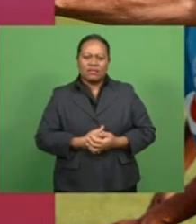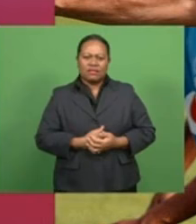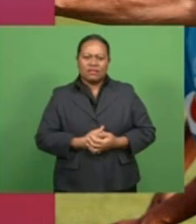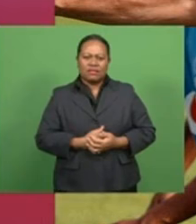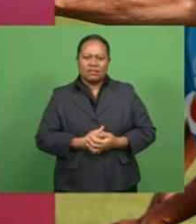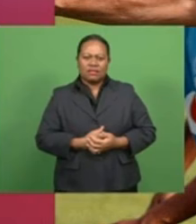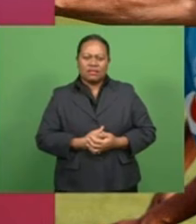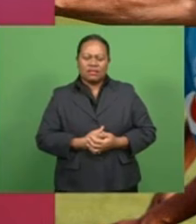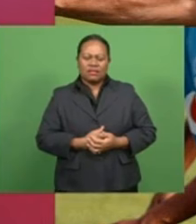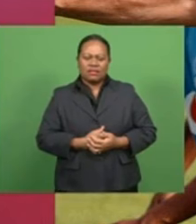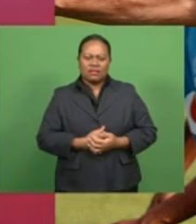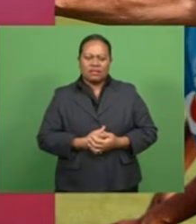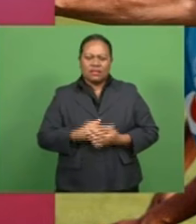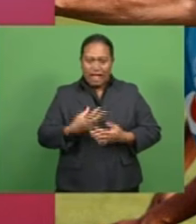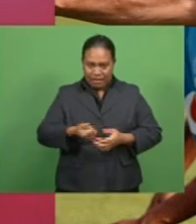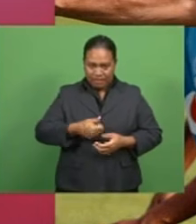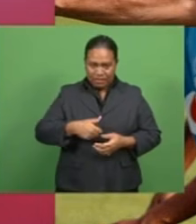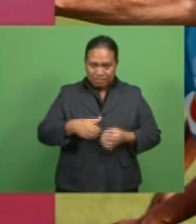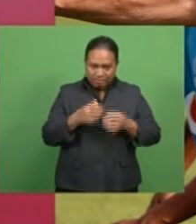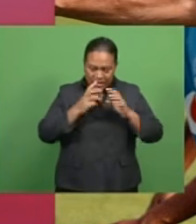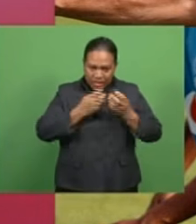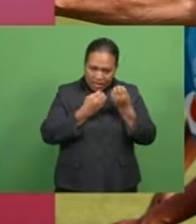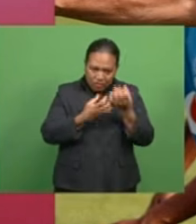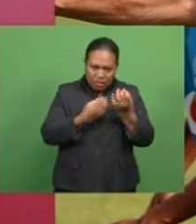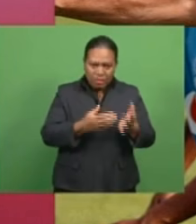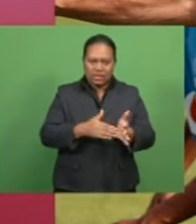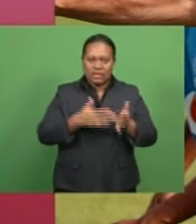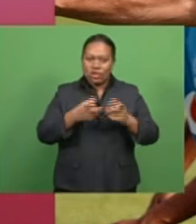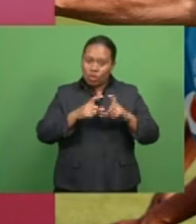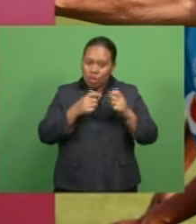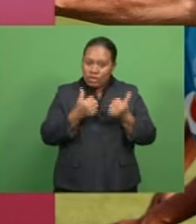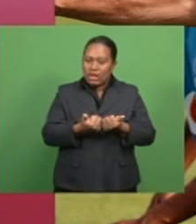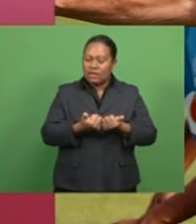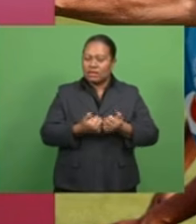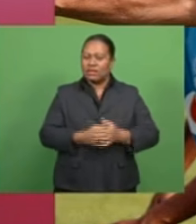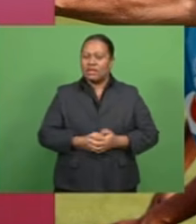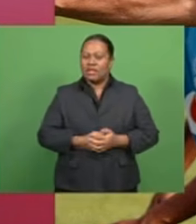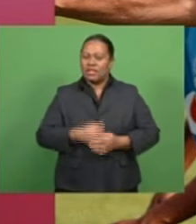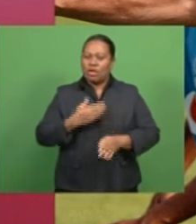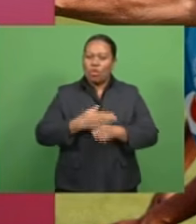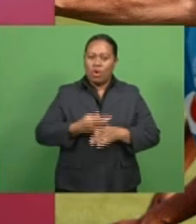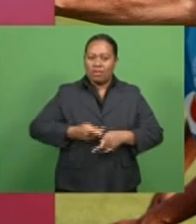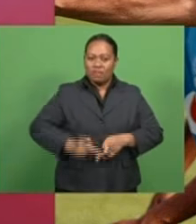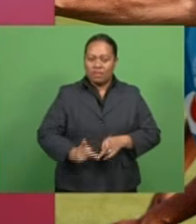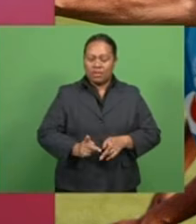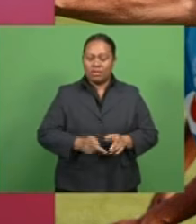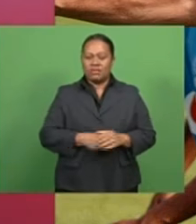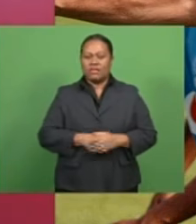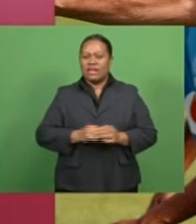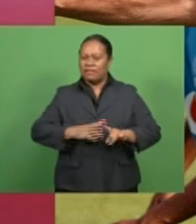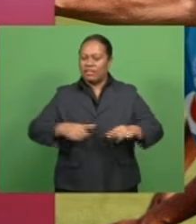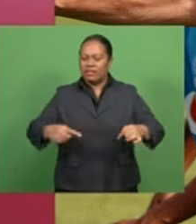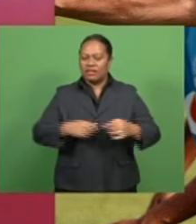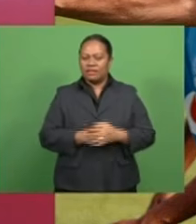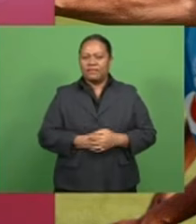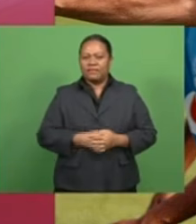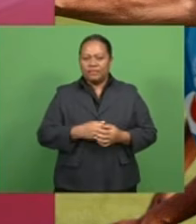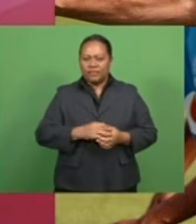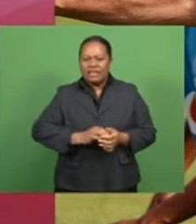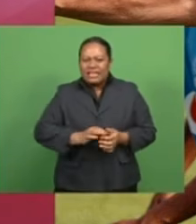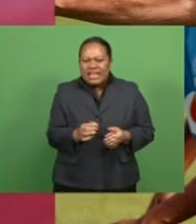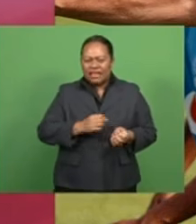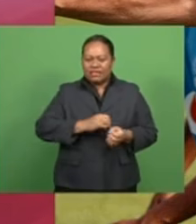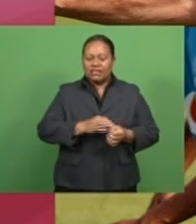They have got the details. Going through the contracts and the permit and everything, we yet to submit